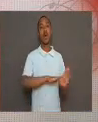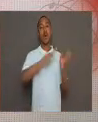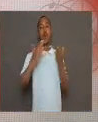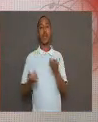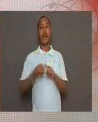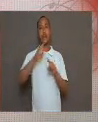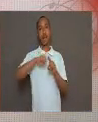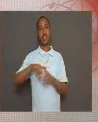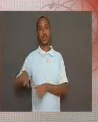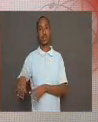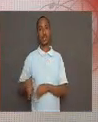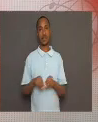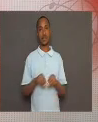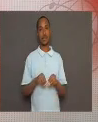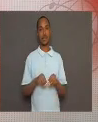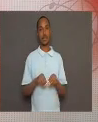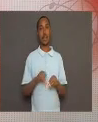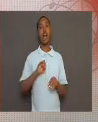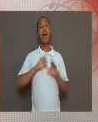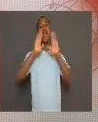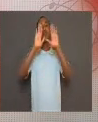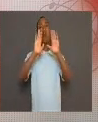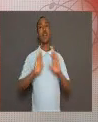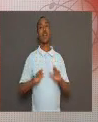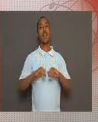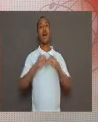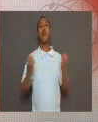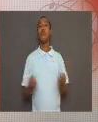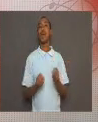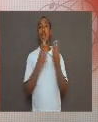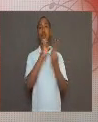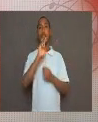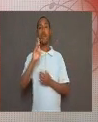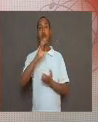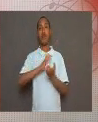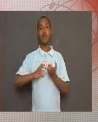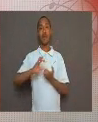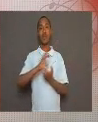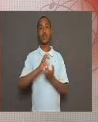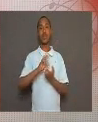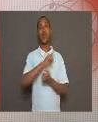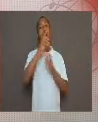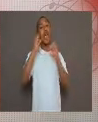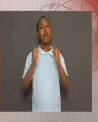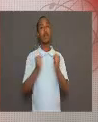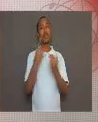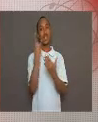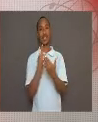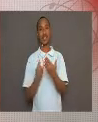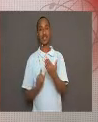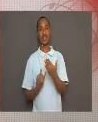Welcome back, students. I wonder how many covalent compounds you were able to